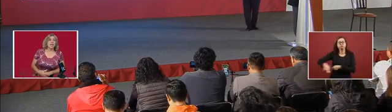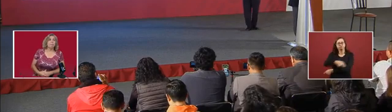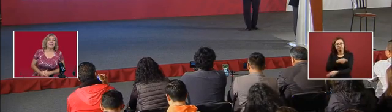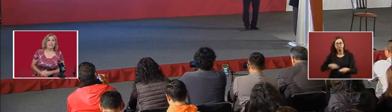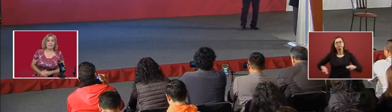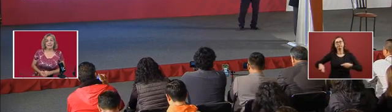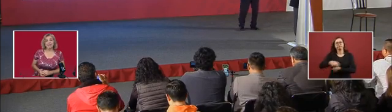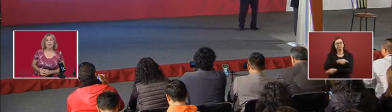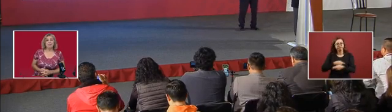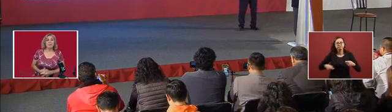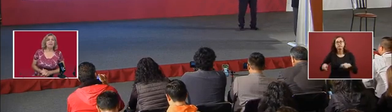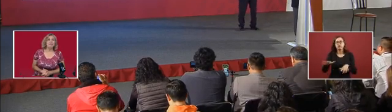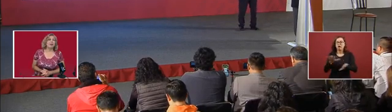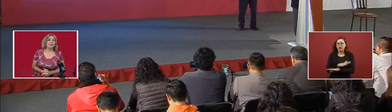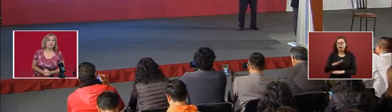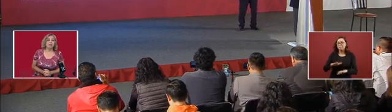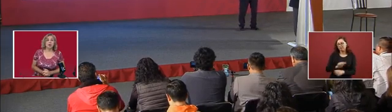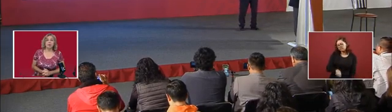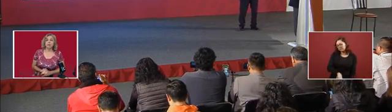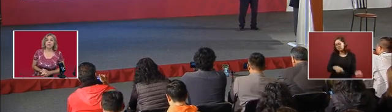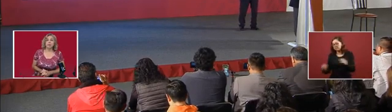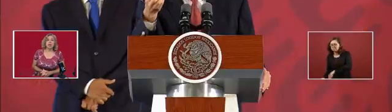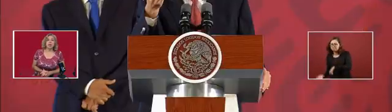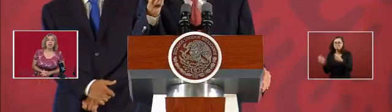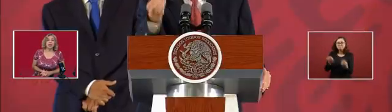they have like little